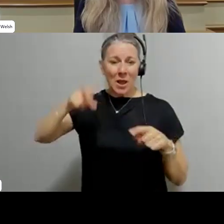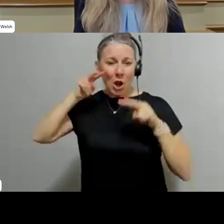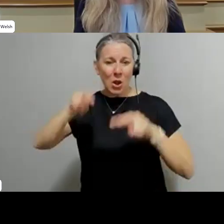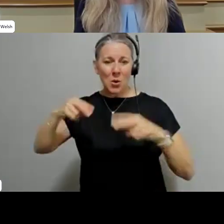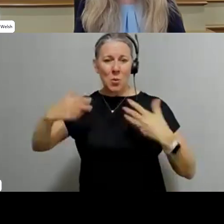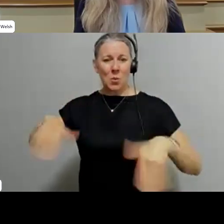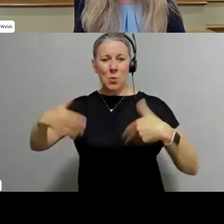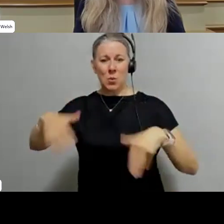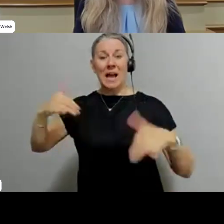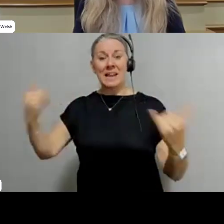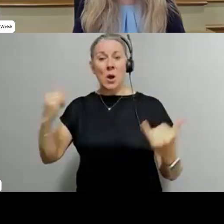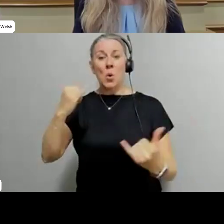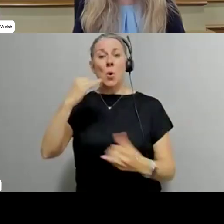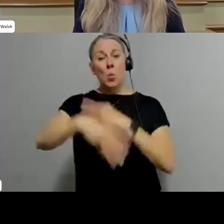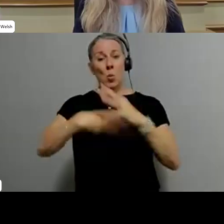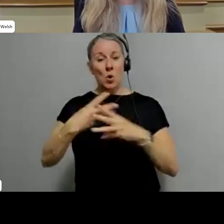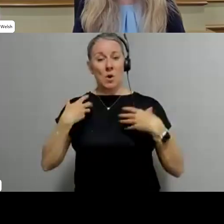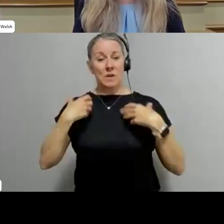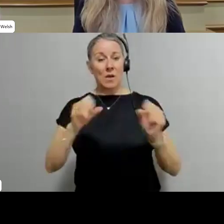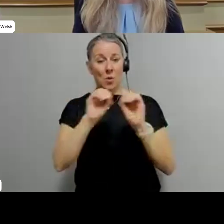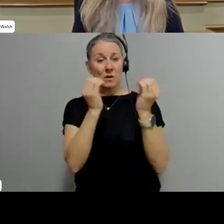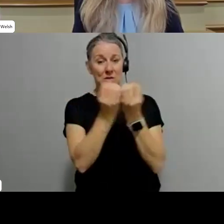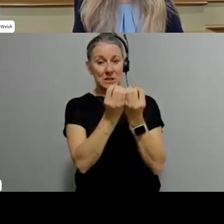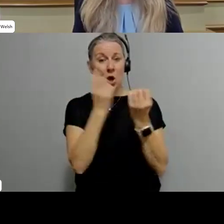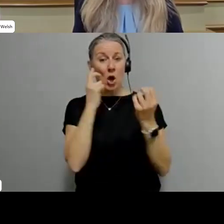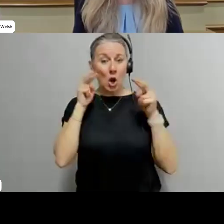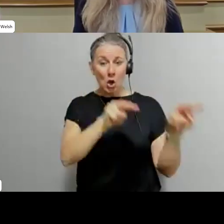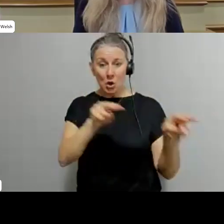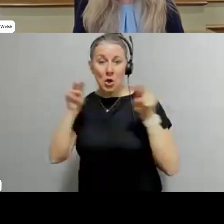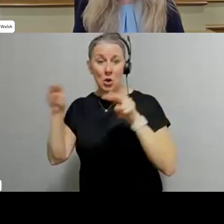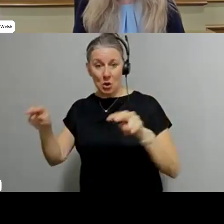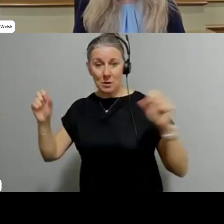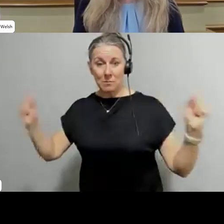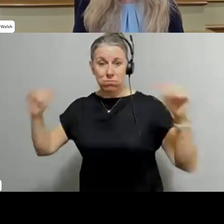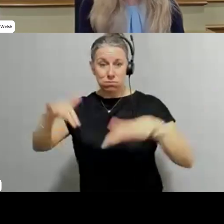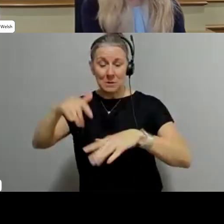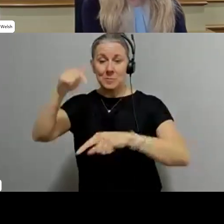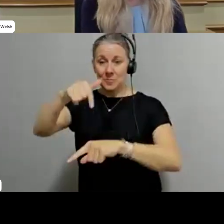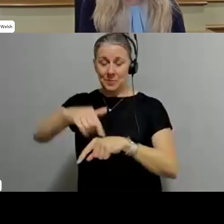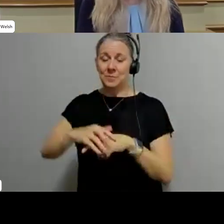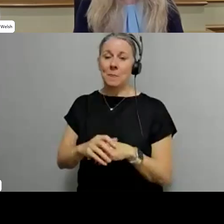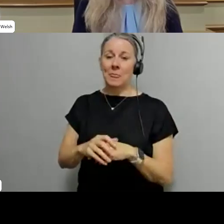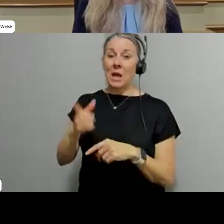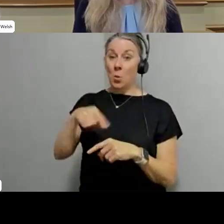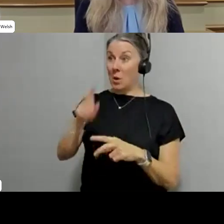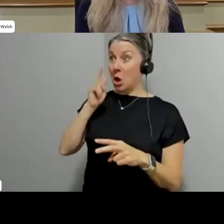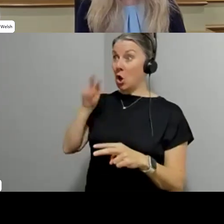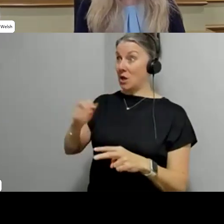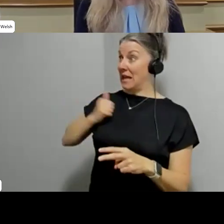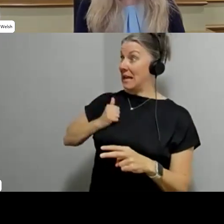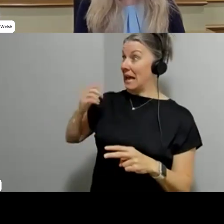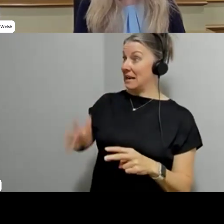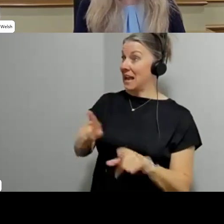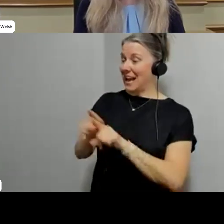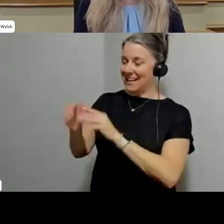And looking back, it's not surprising, as I said, that Canada was a leader, because we were really, and it was something Canadians should be proud of, we